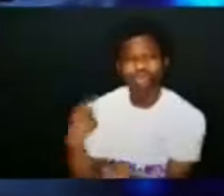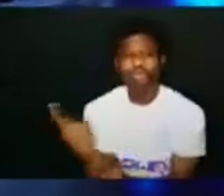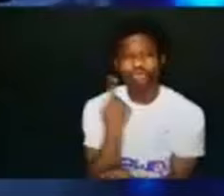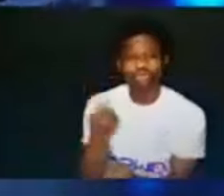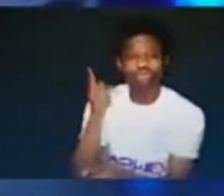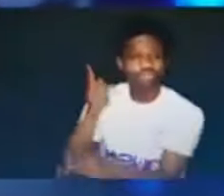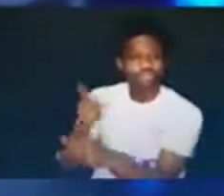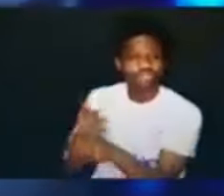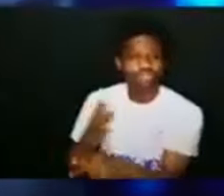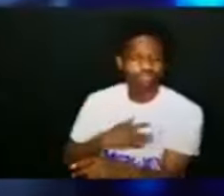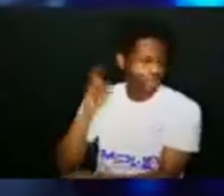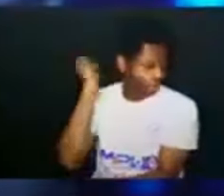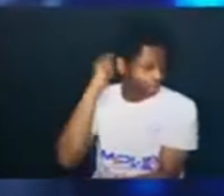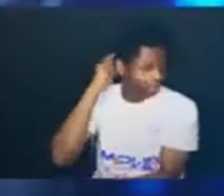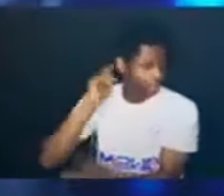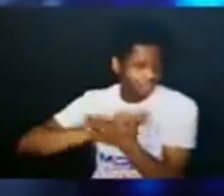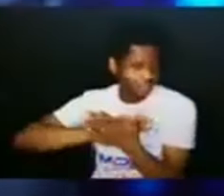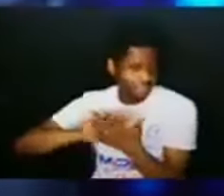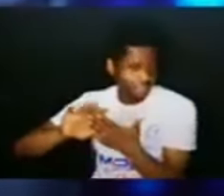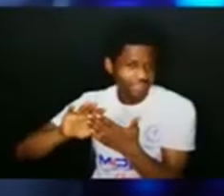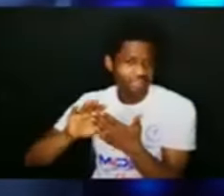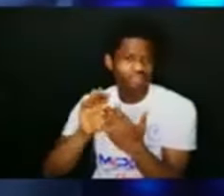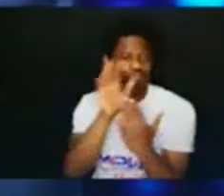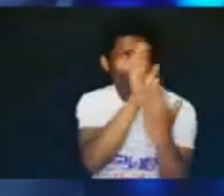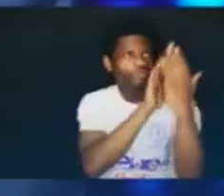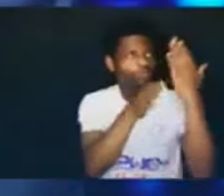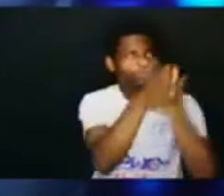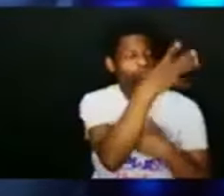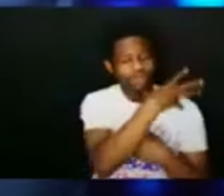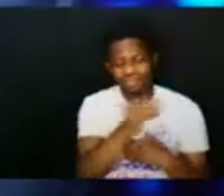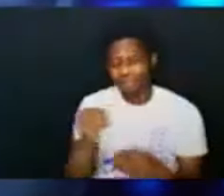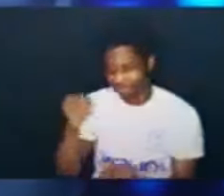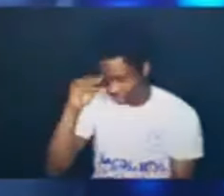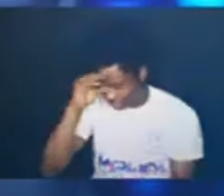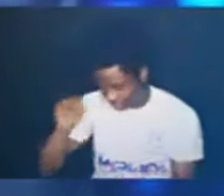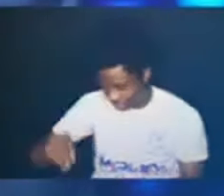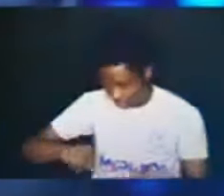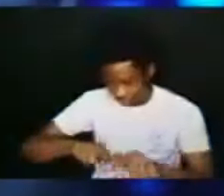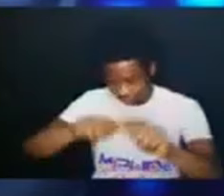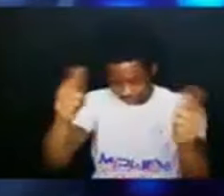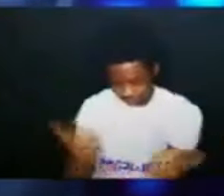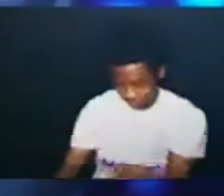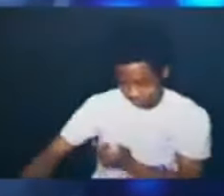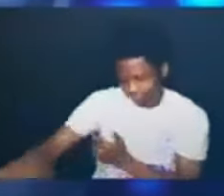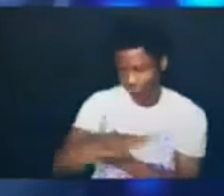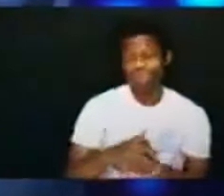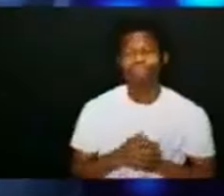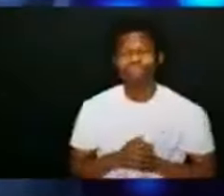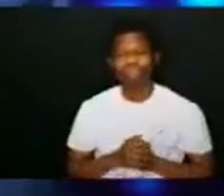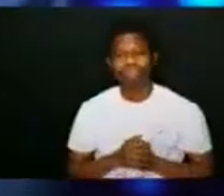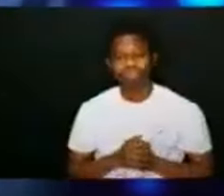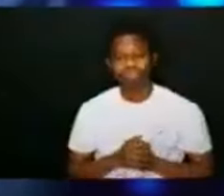my conscience clear before God and man. Ayenti ena me so me humehwe